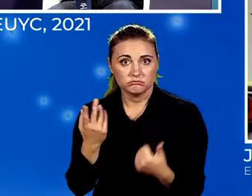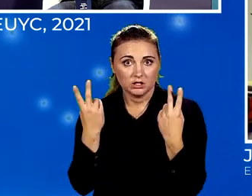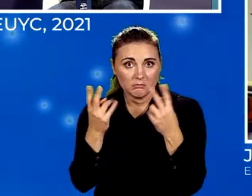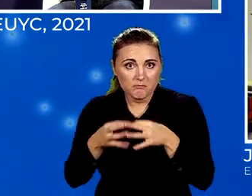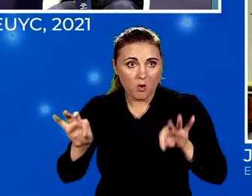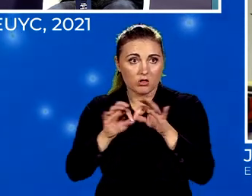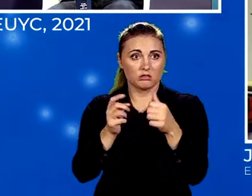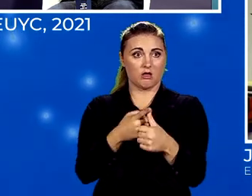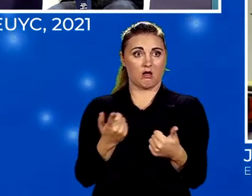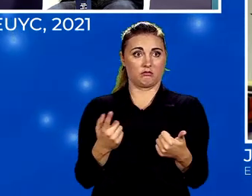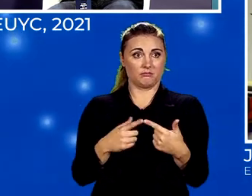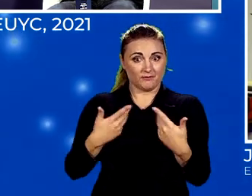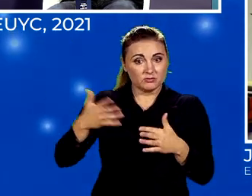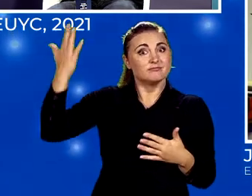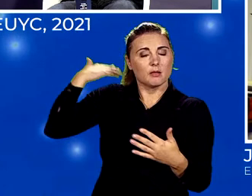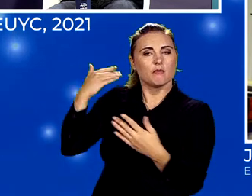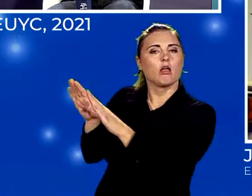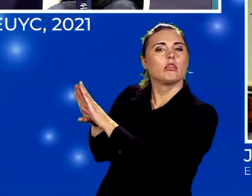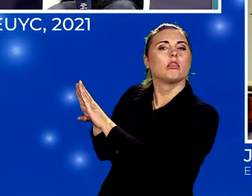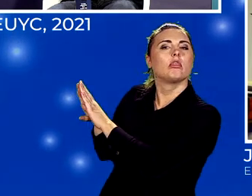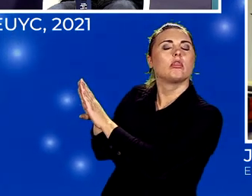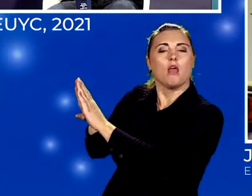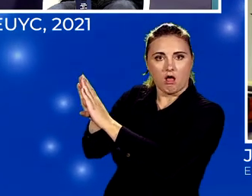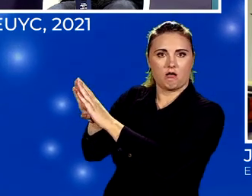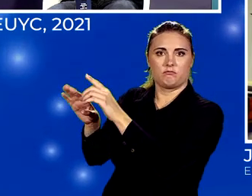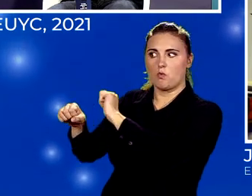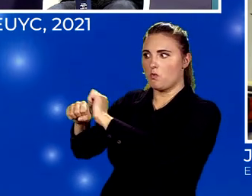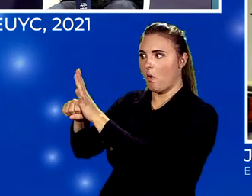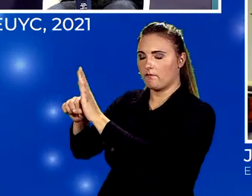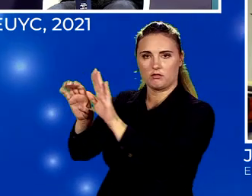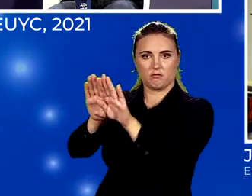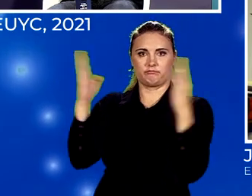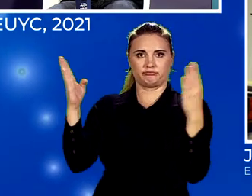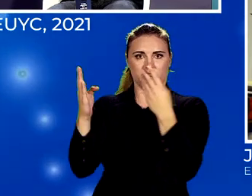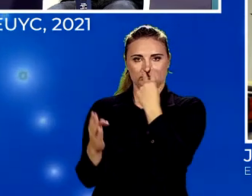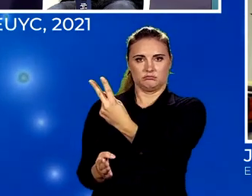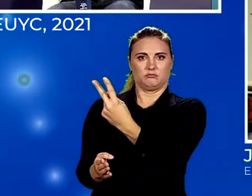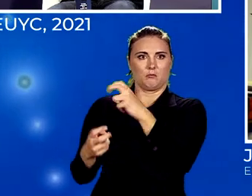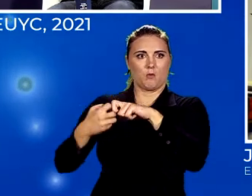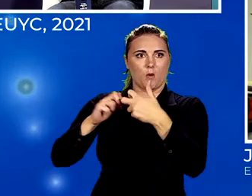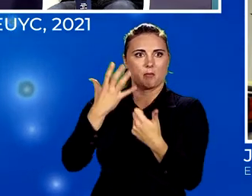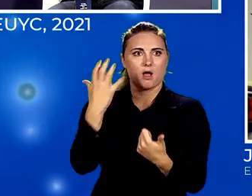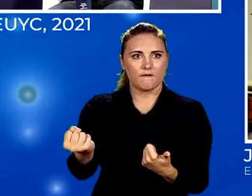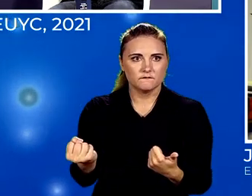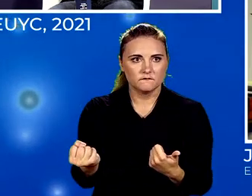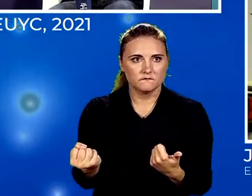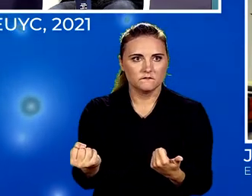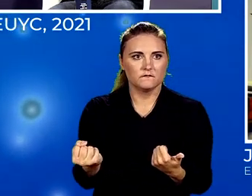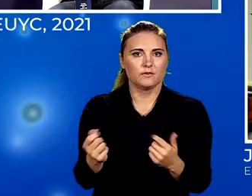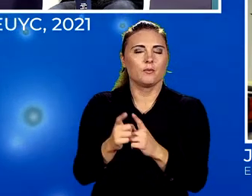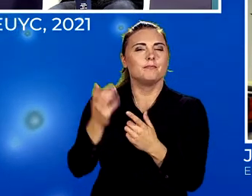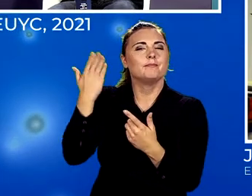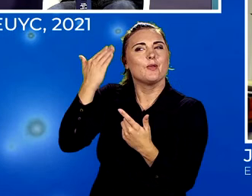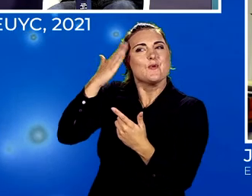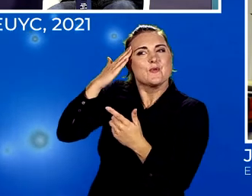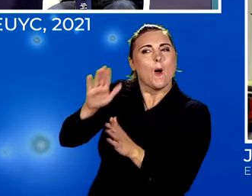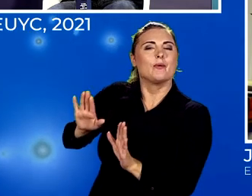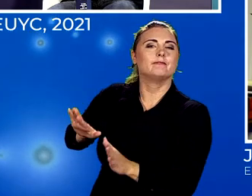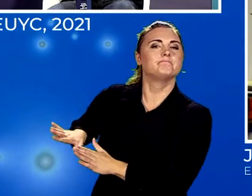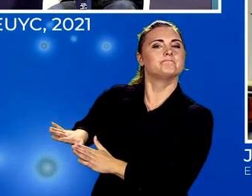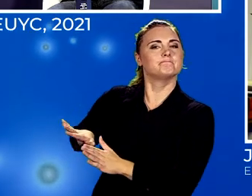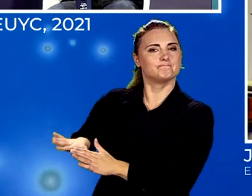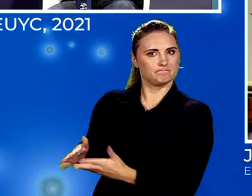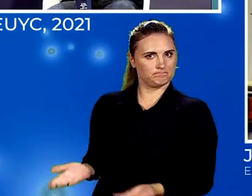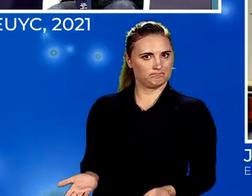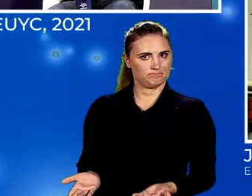were here before the pandemic. We saw them, we were just not working on the resolving them